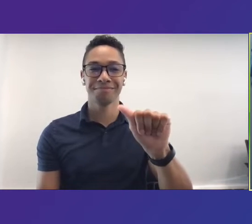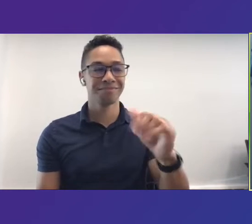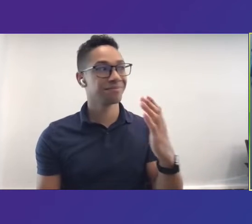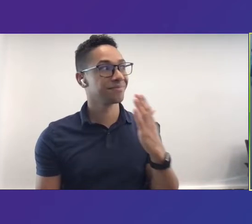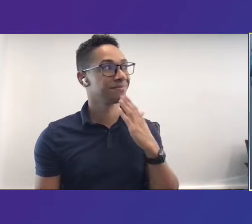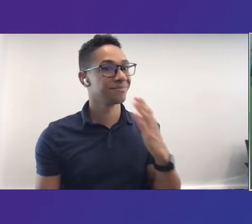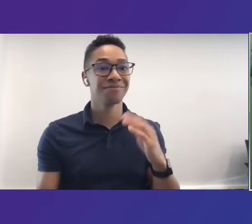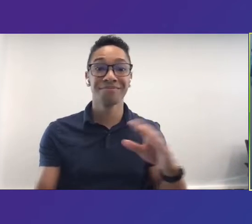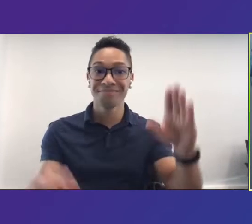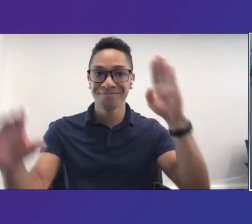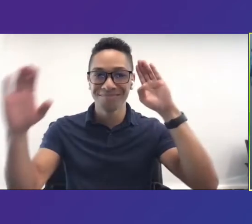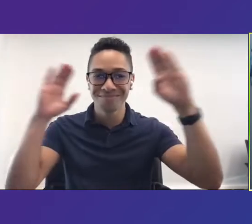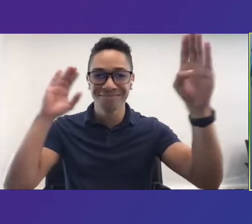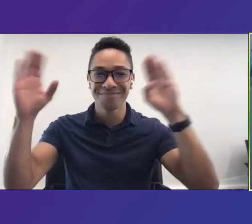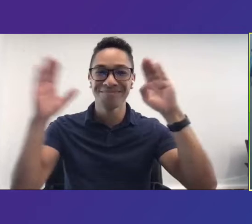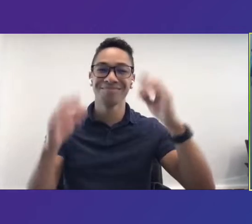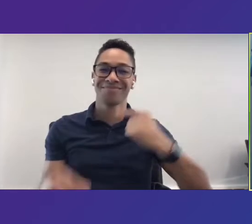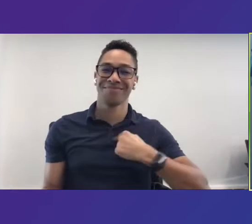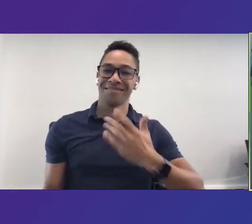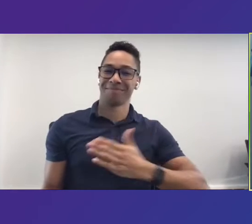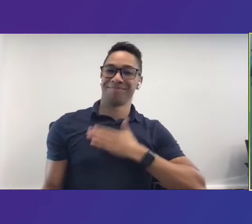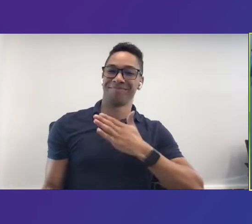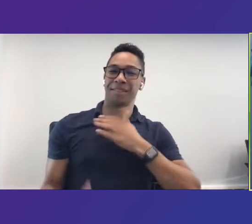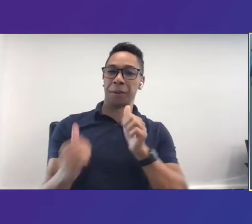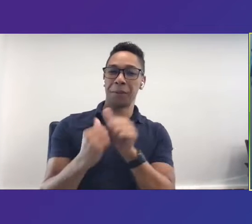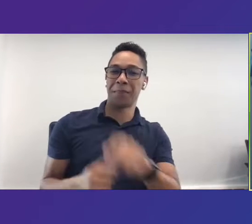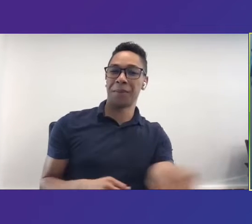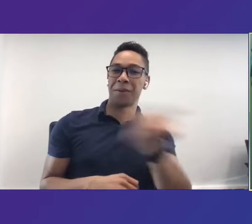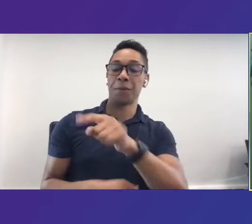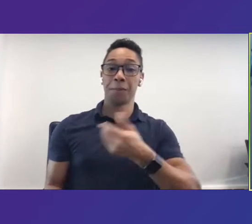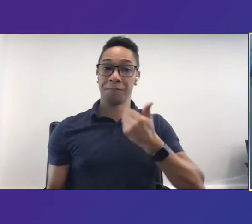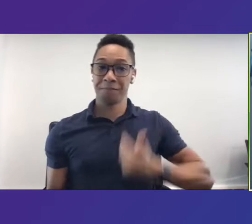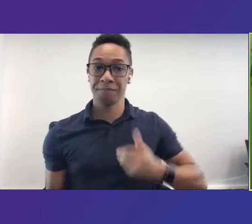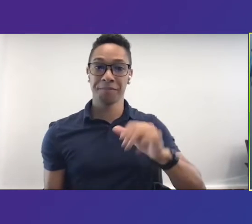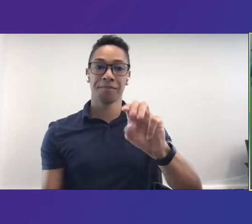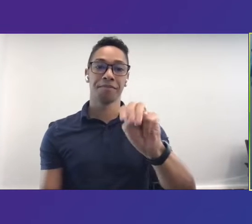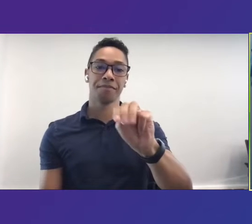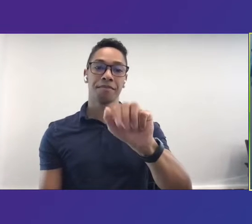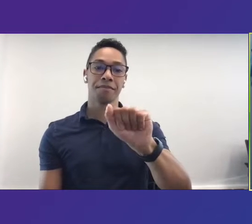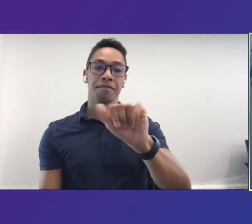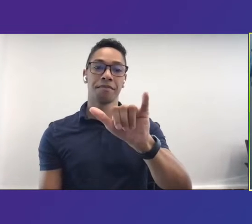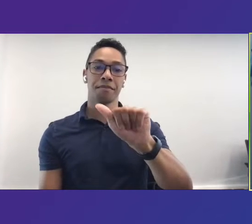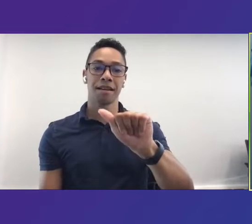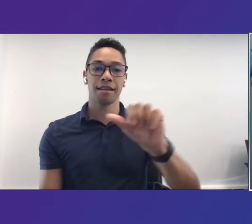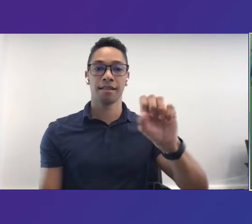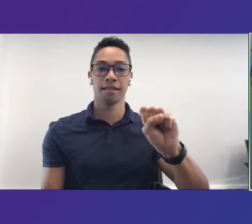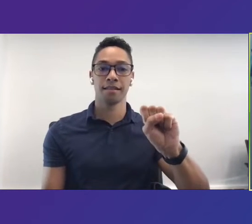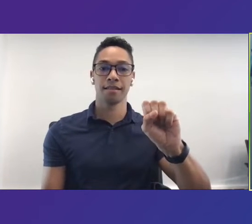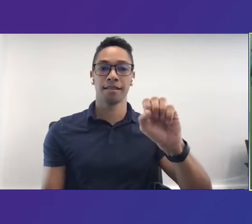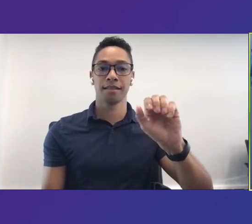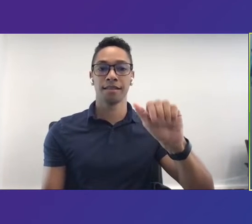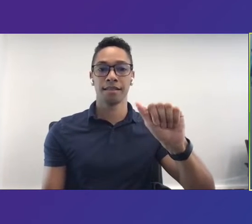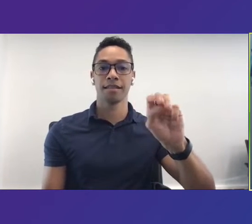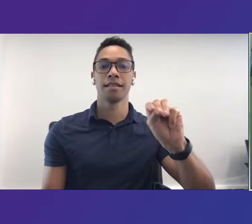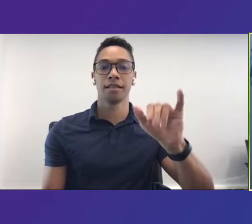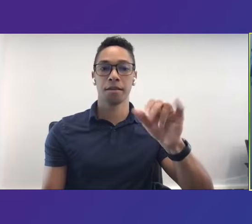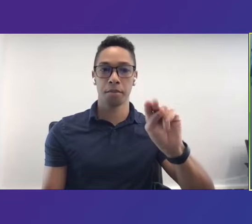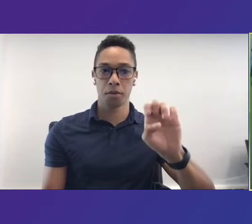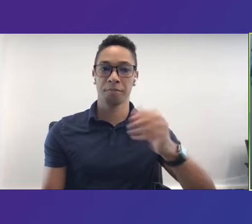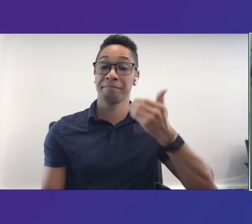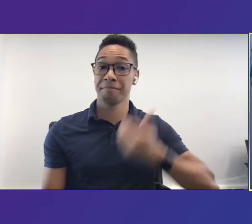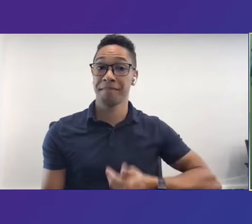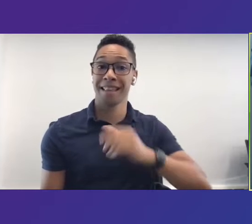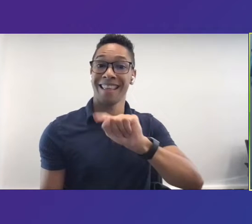Hello. I'm so grateful and glad to be here. My name is Maya Simone. I use they, them pronouns,